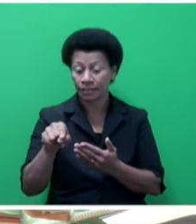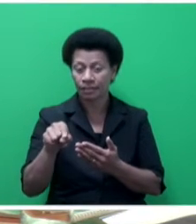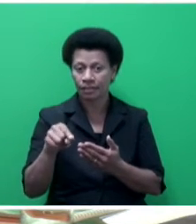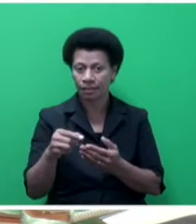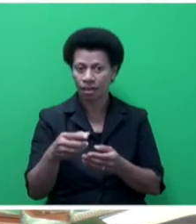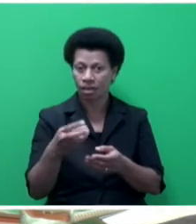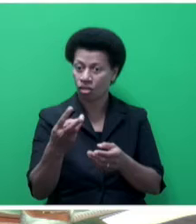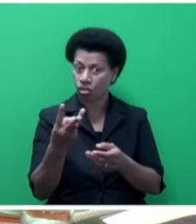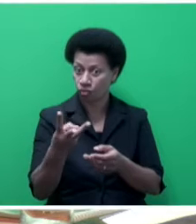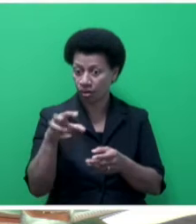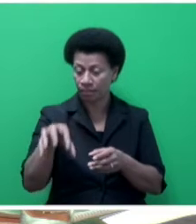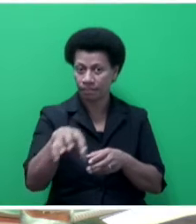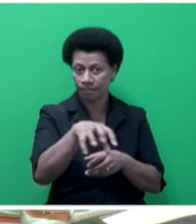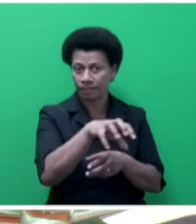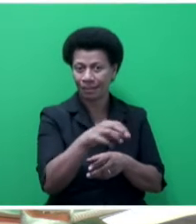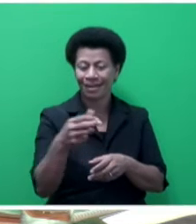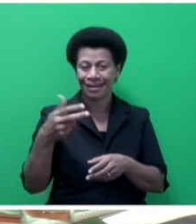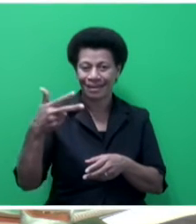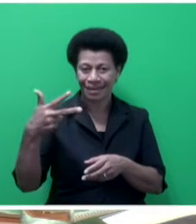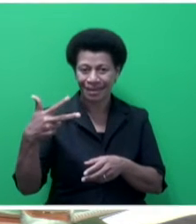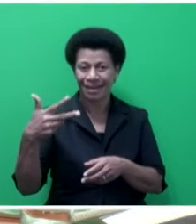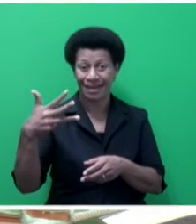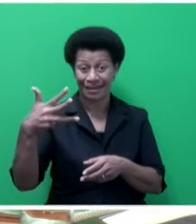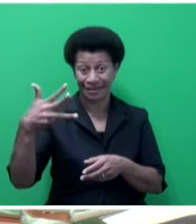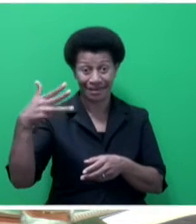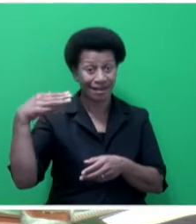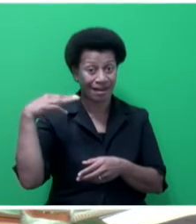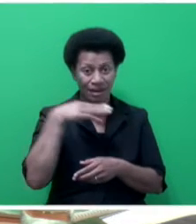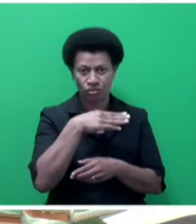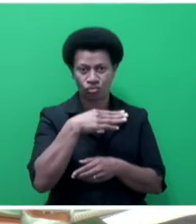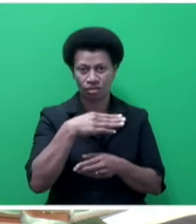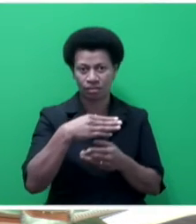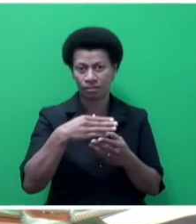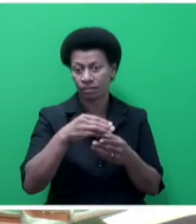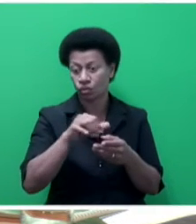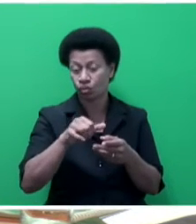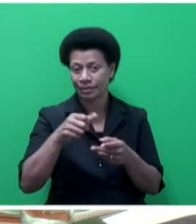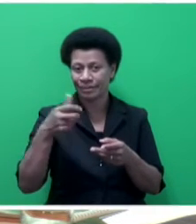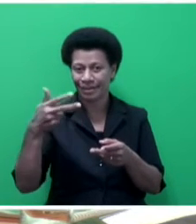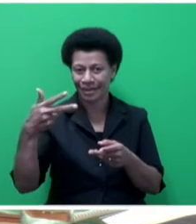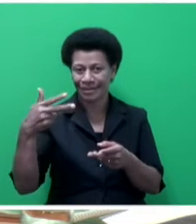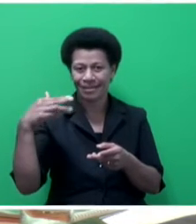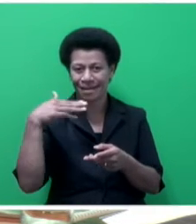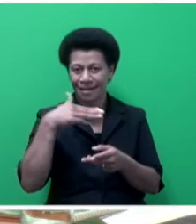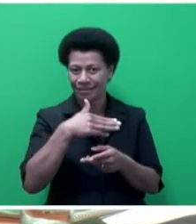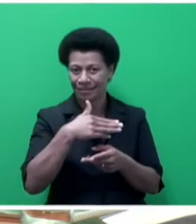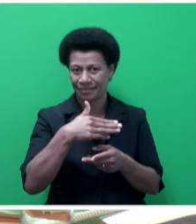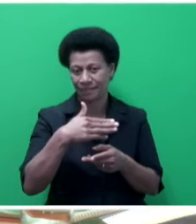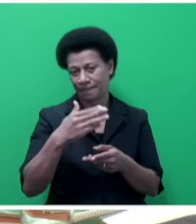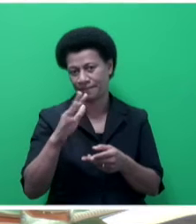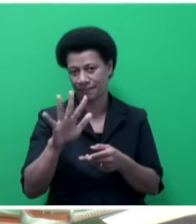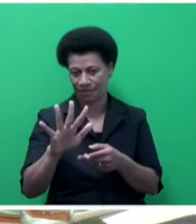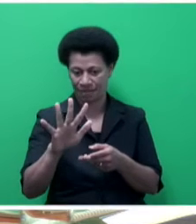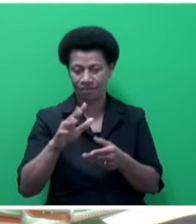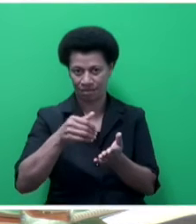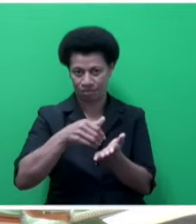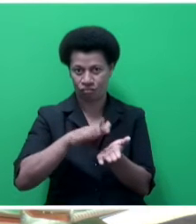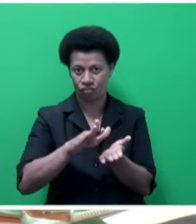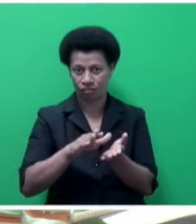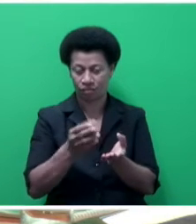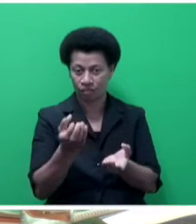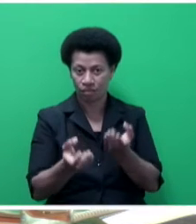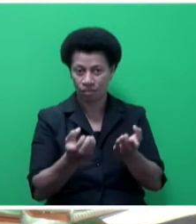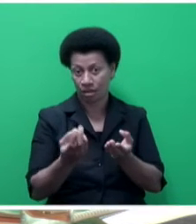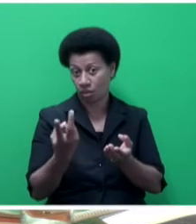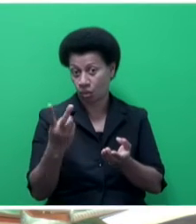was 946, of which 805 were approved. Compared to the same period in